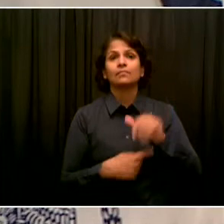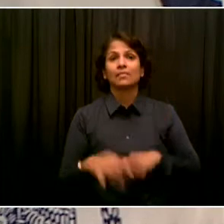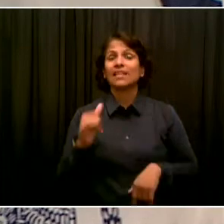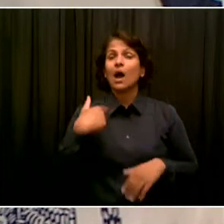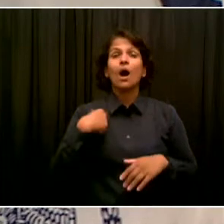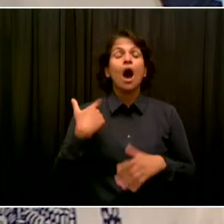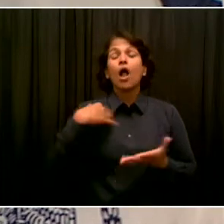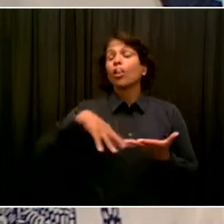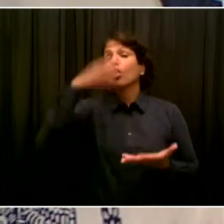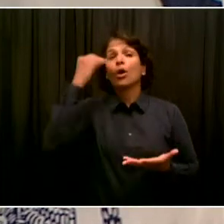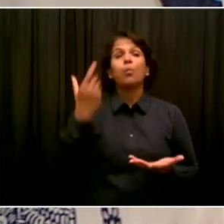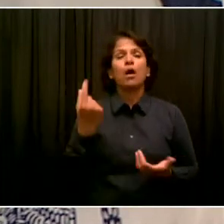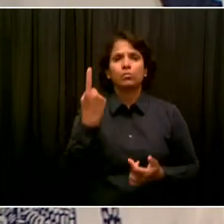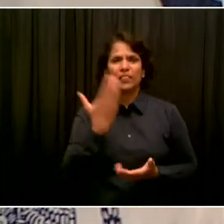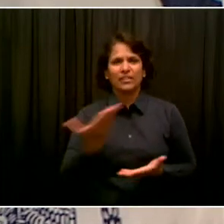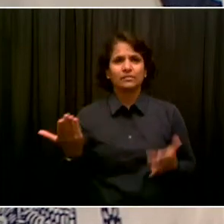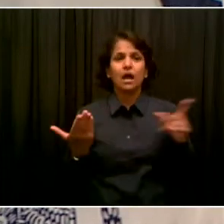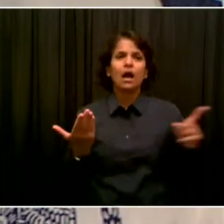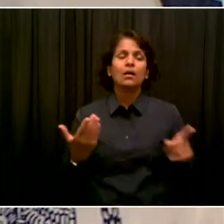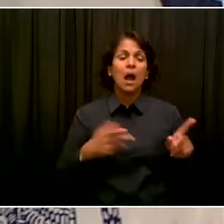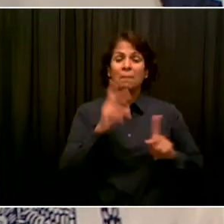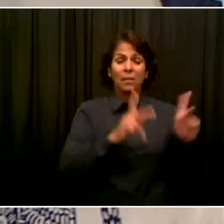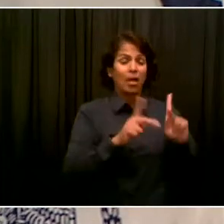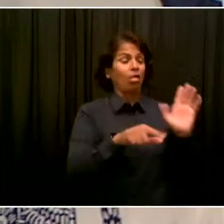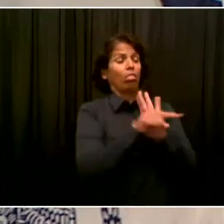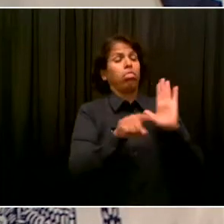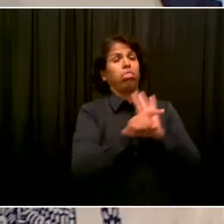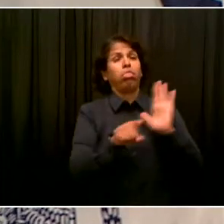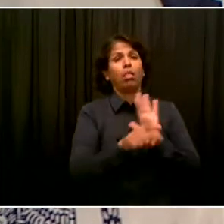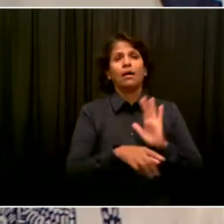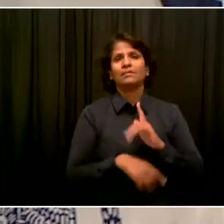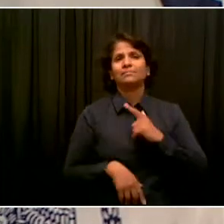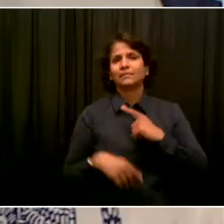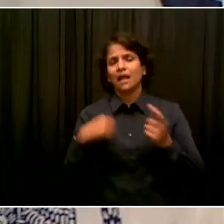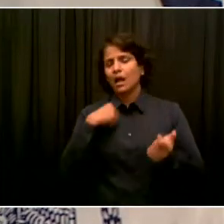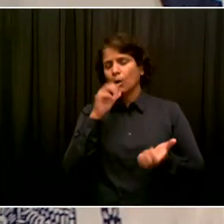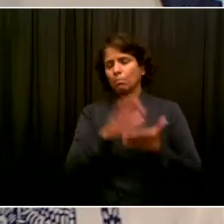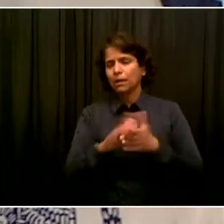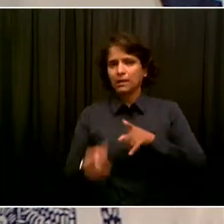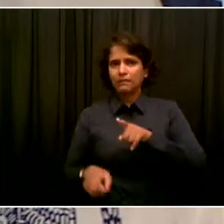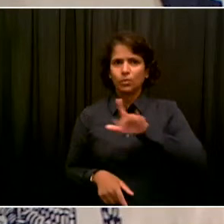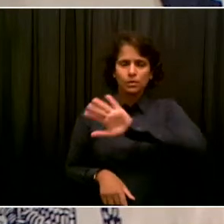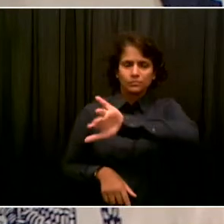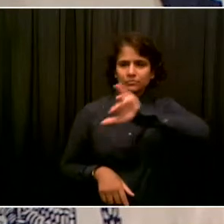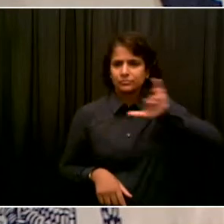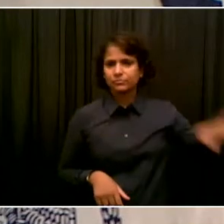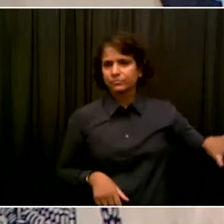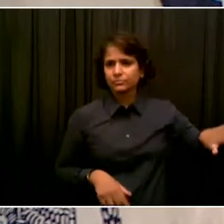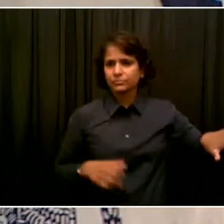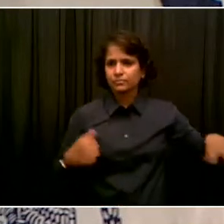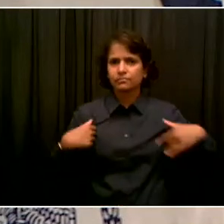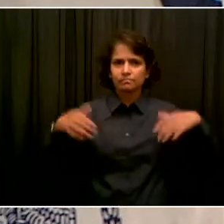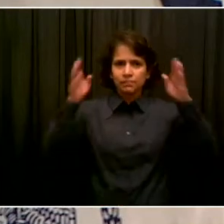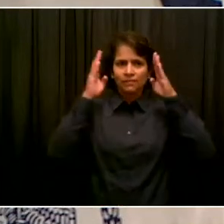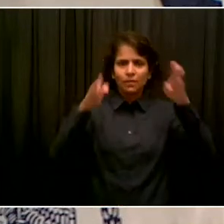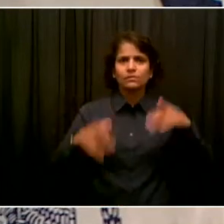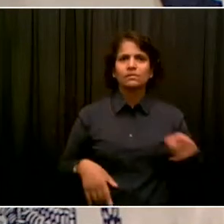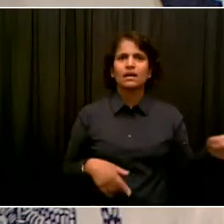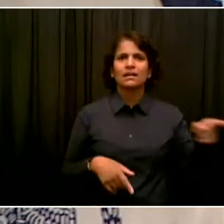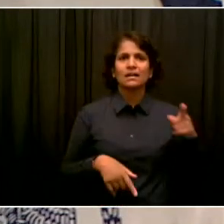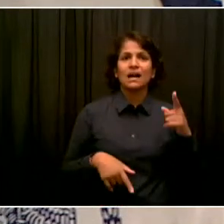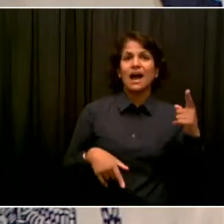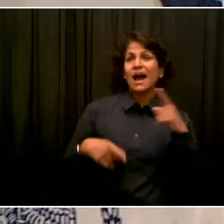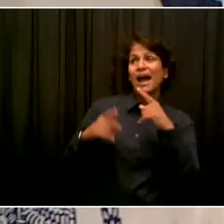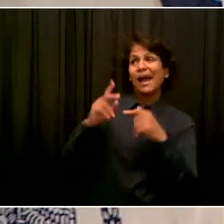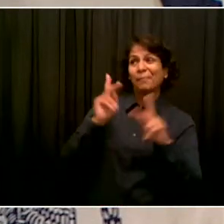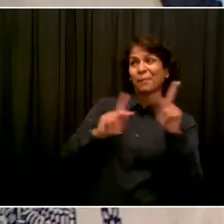these massive changes were supposed to be, in the eyes of many observers, impossible, and yet they all happened. And that gives me such hope